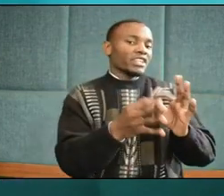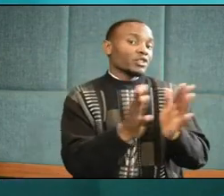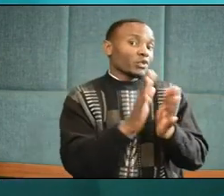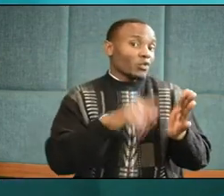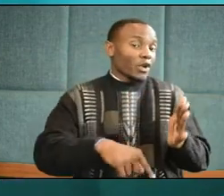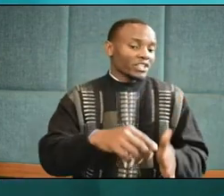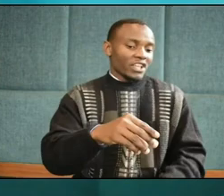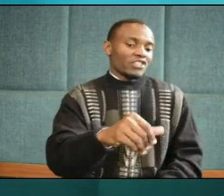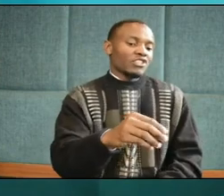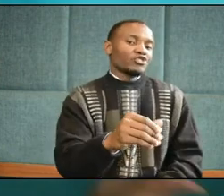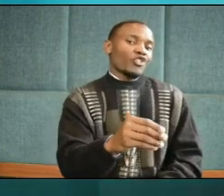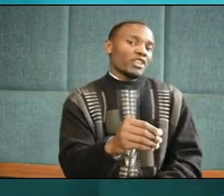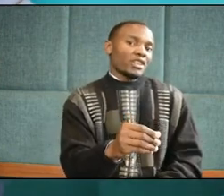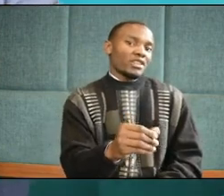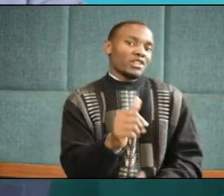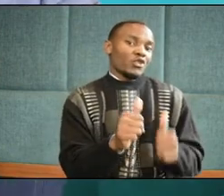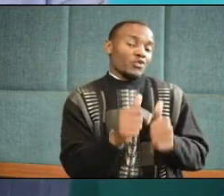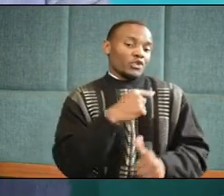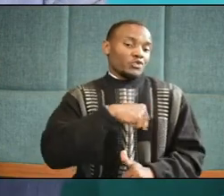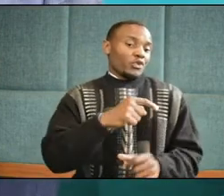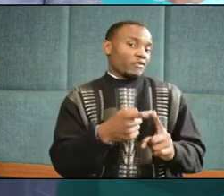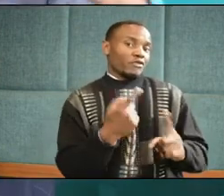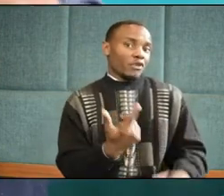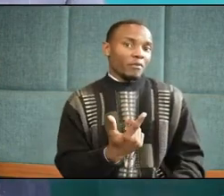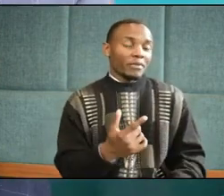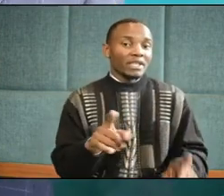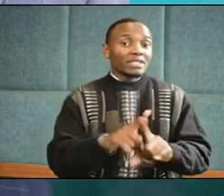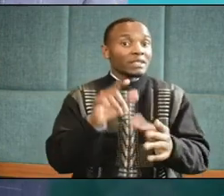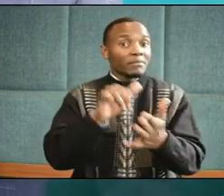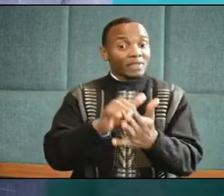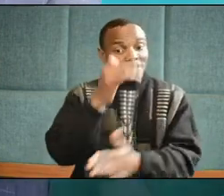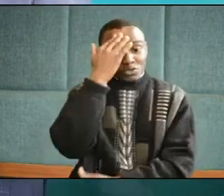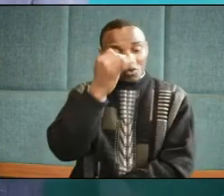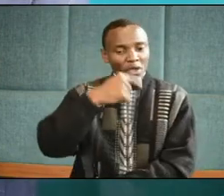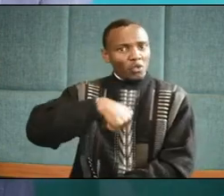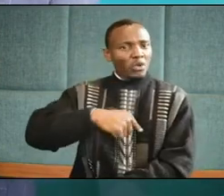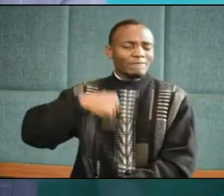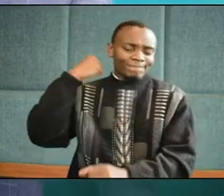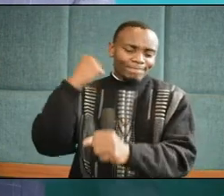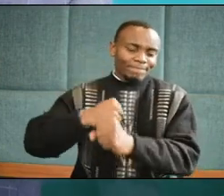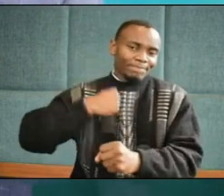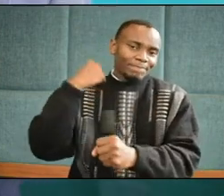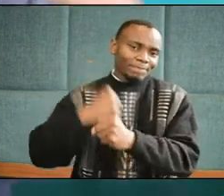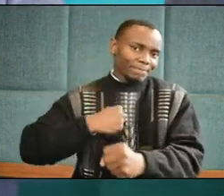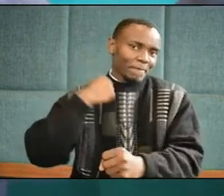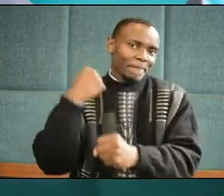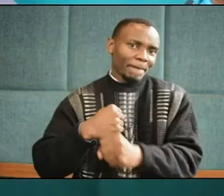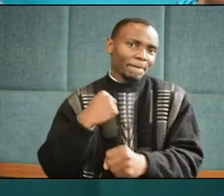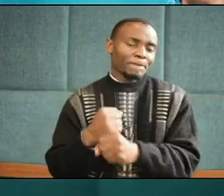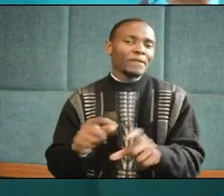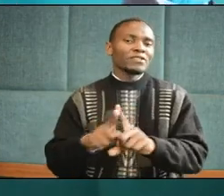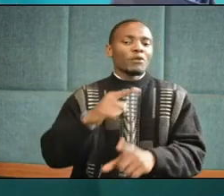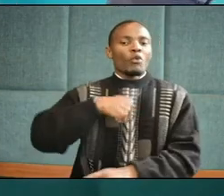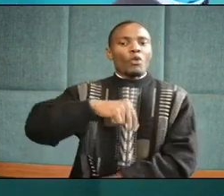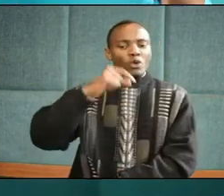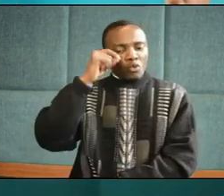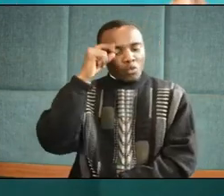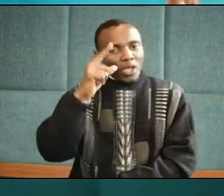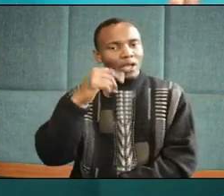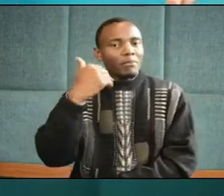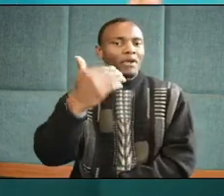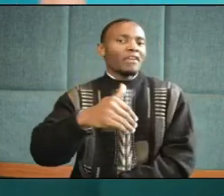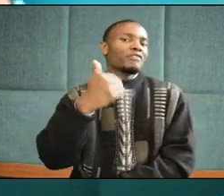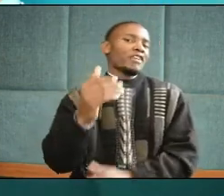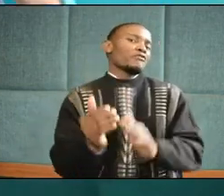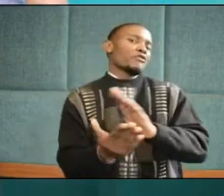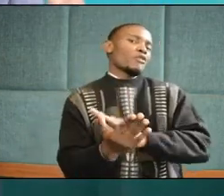where we came from. That is why we labor day in, day out. We wake up every